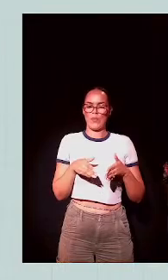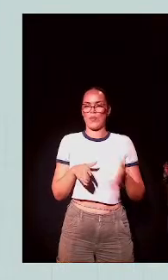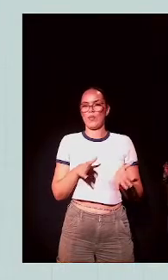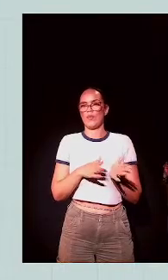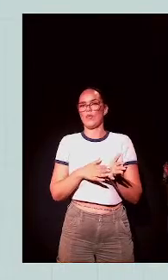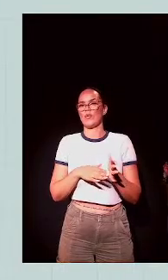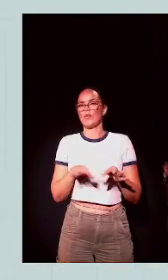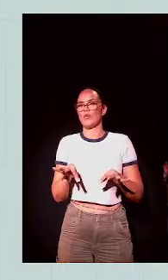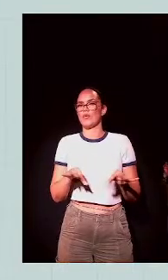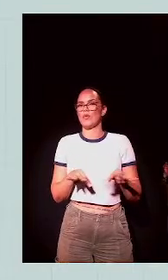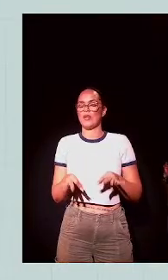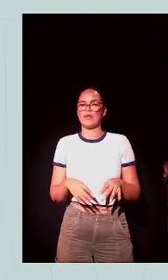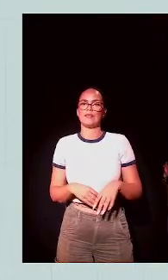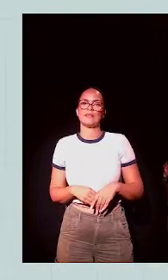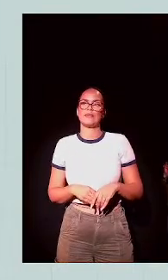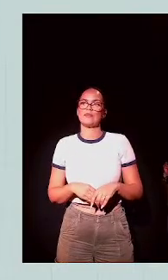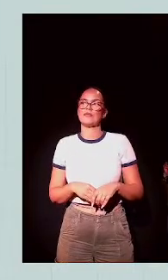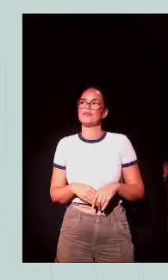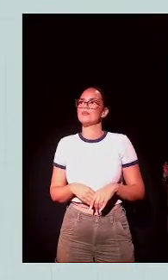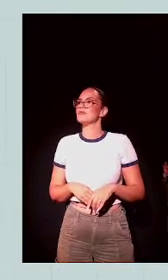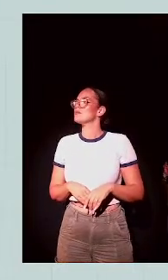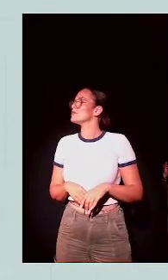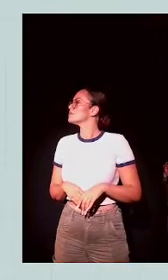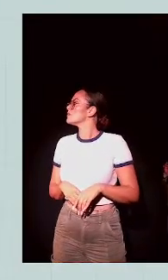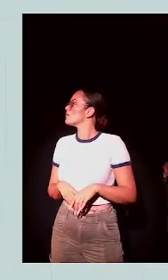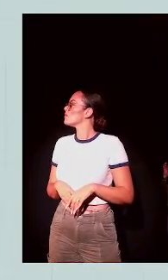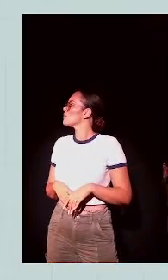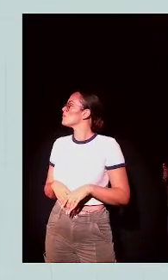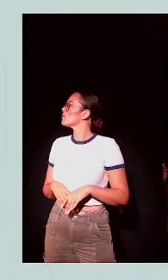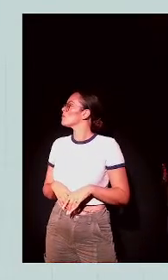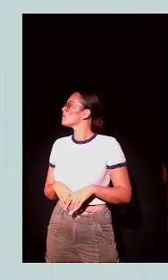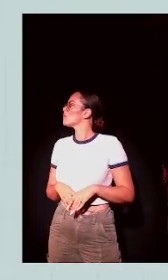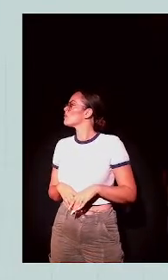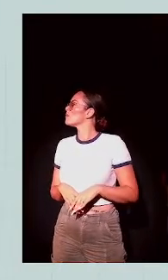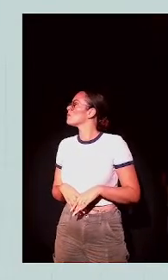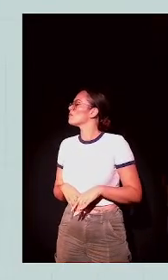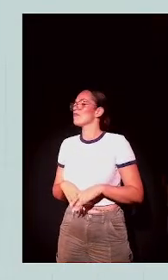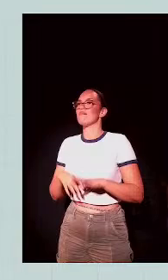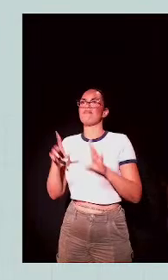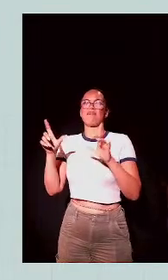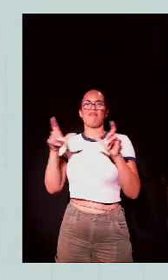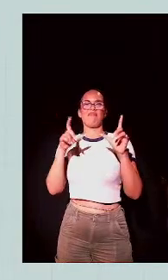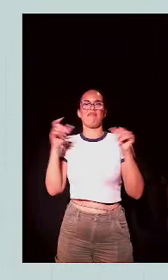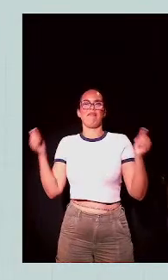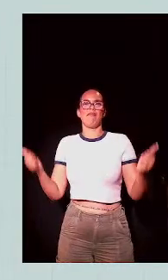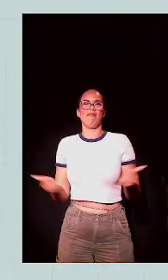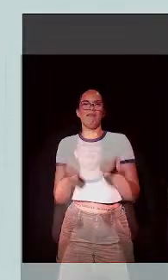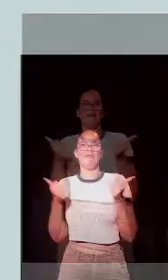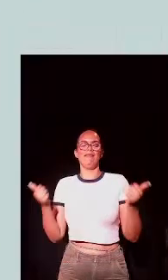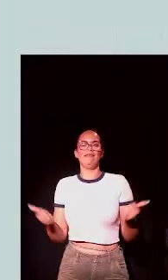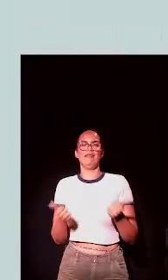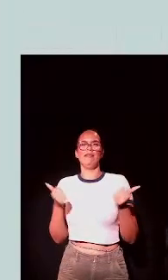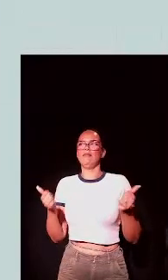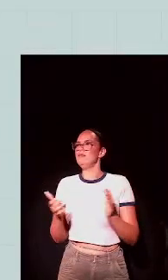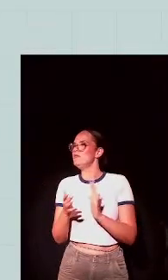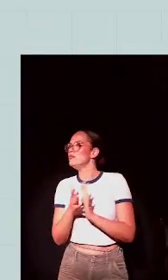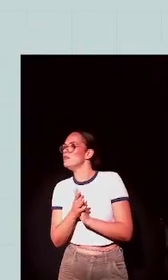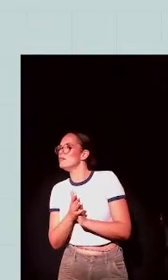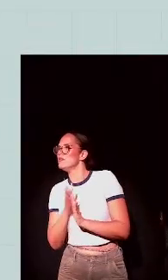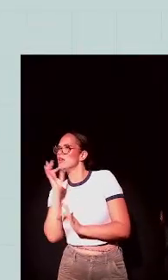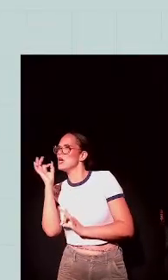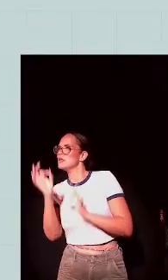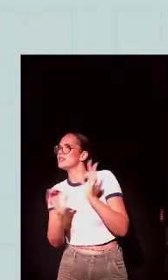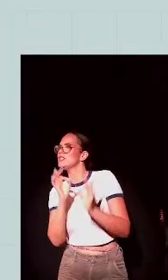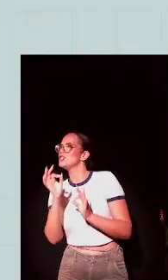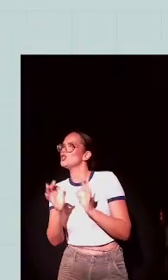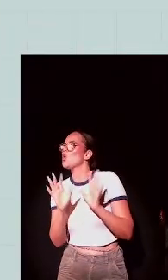impact. Fabulous. I think everybody? Yes, I think everybody's got their photos now, so that's all good. Cool. Are there any further questions